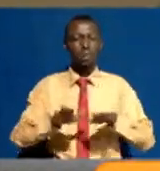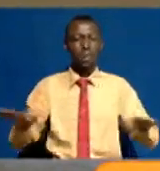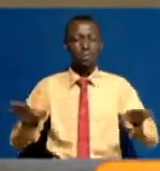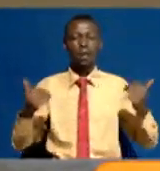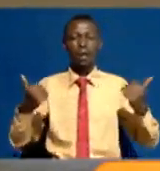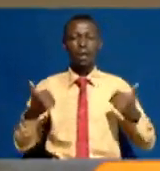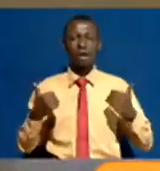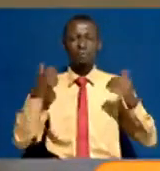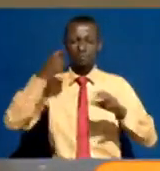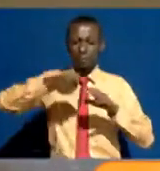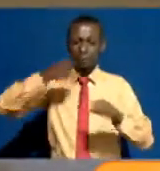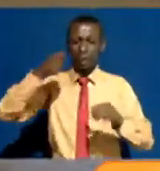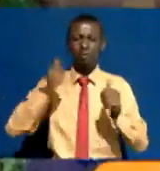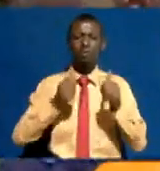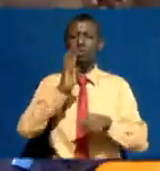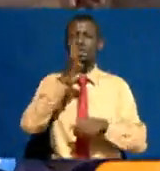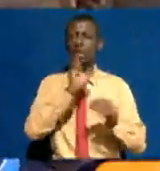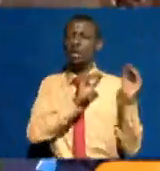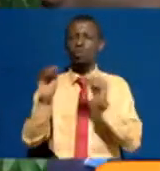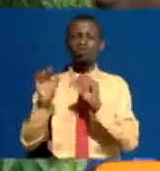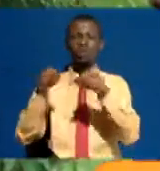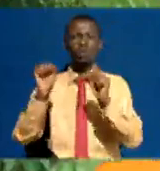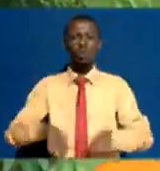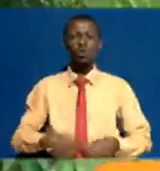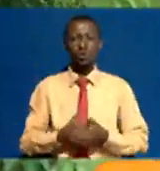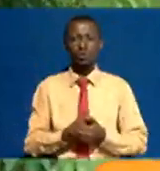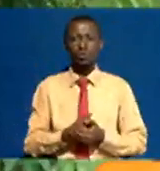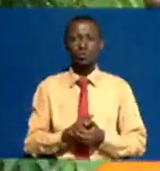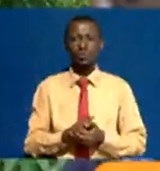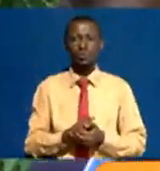the scheme. Concerning our outlet pump, which has been aging,